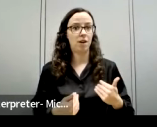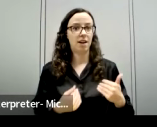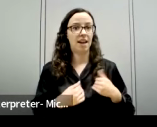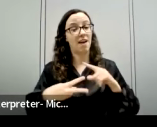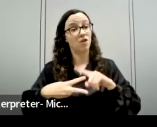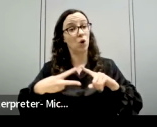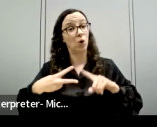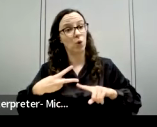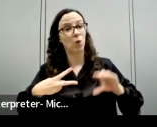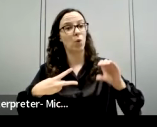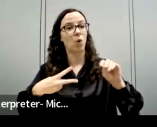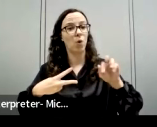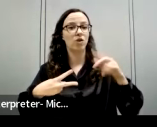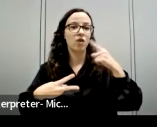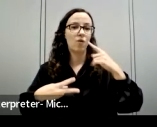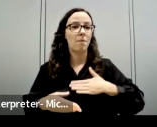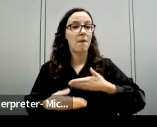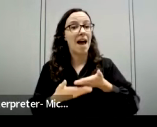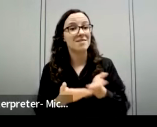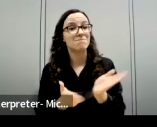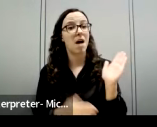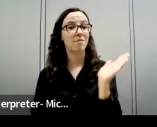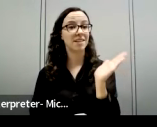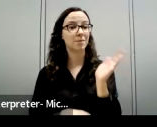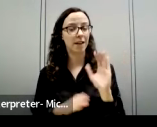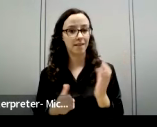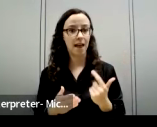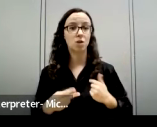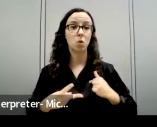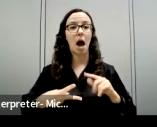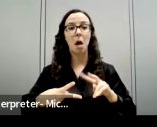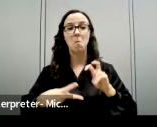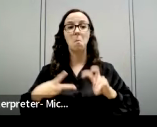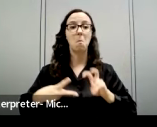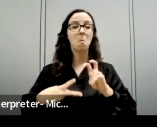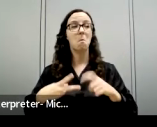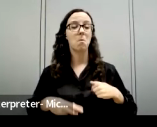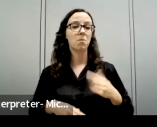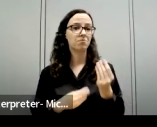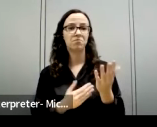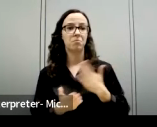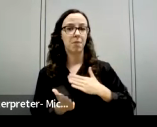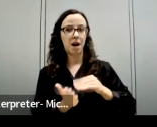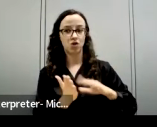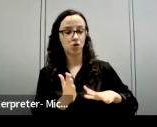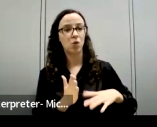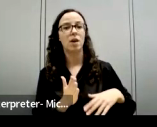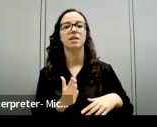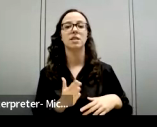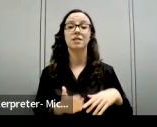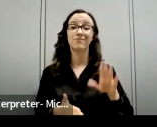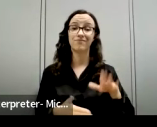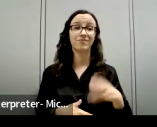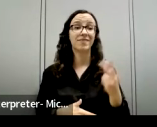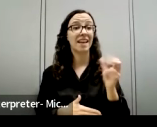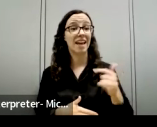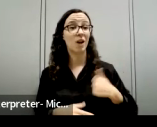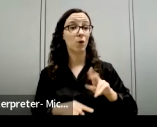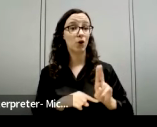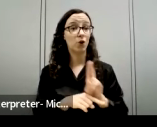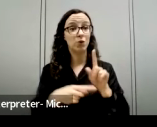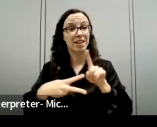for my public speaking class. And so I jump between both of them and I let my students know right from the start, from the get-go, like, hey, we're using those